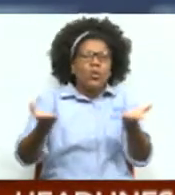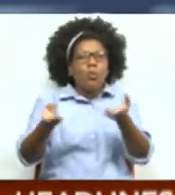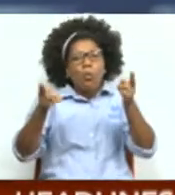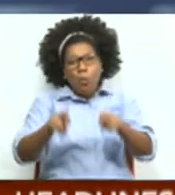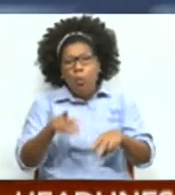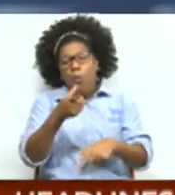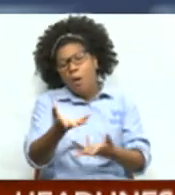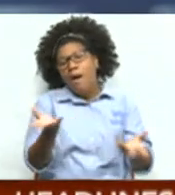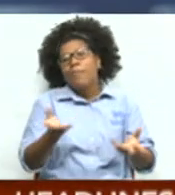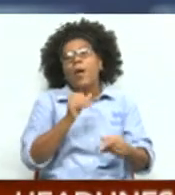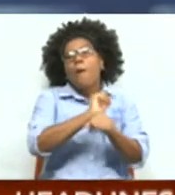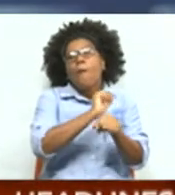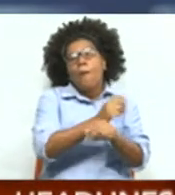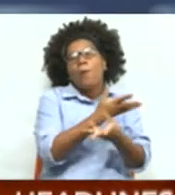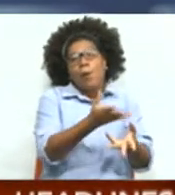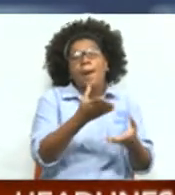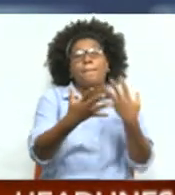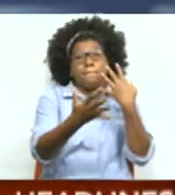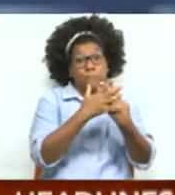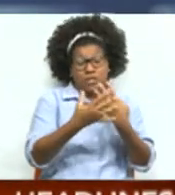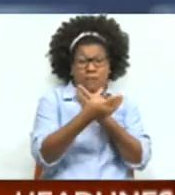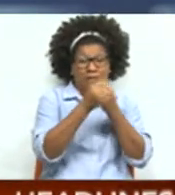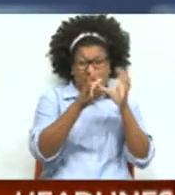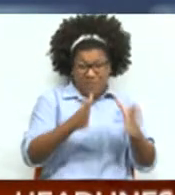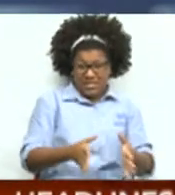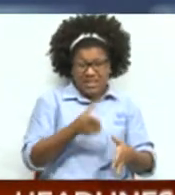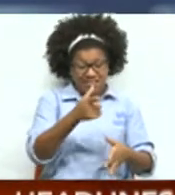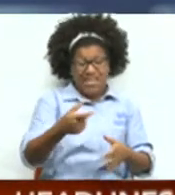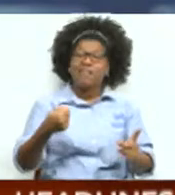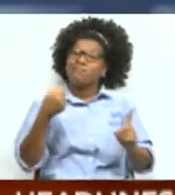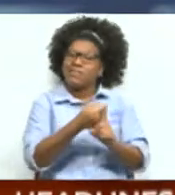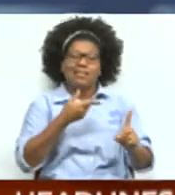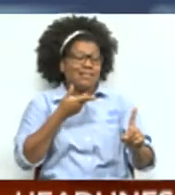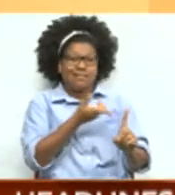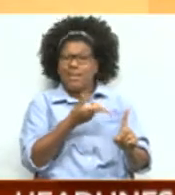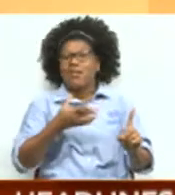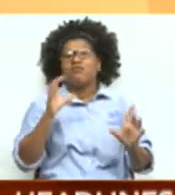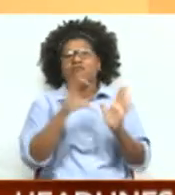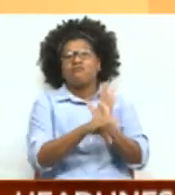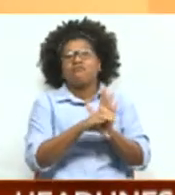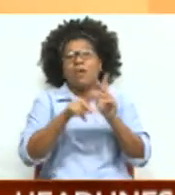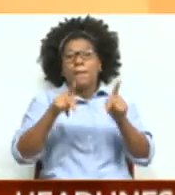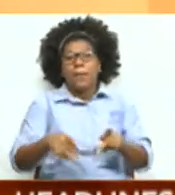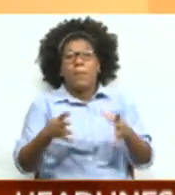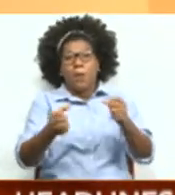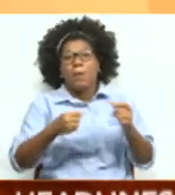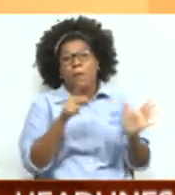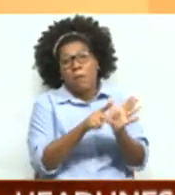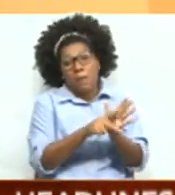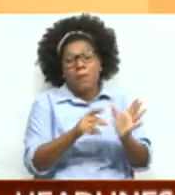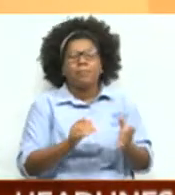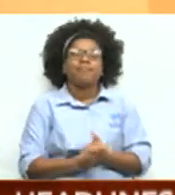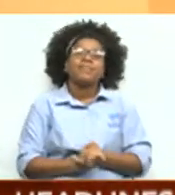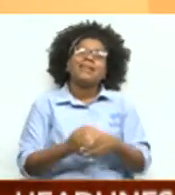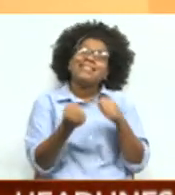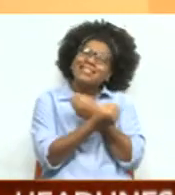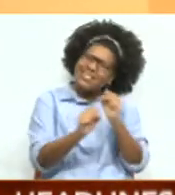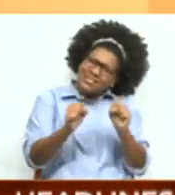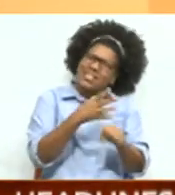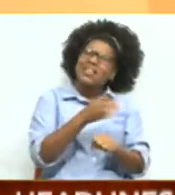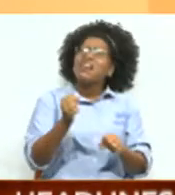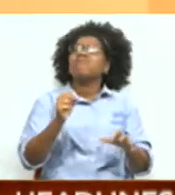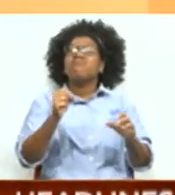prison officers continue to be targeted by criminals. Safety and security of our officers continue to be a